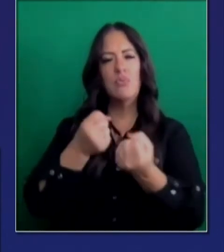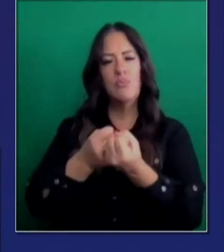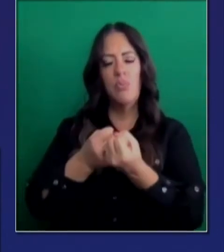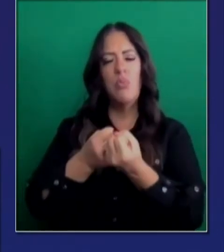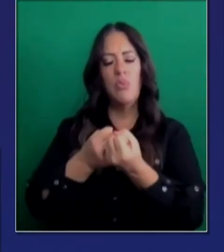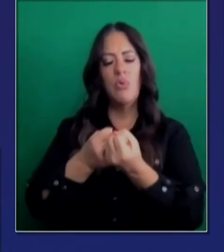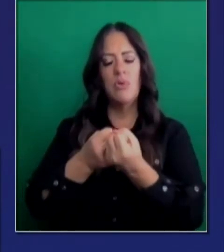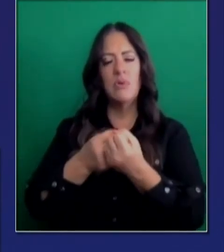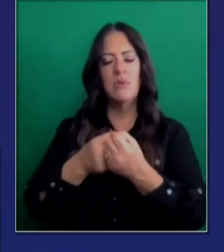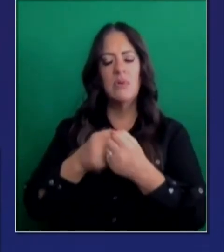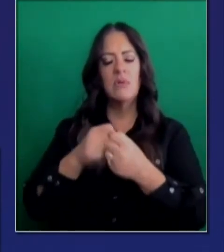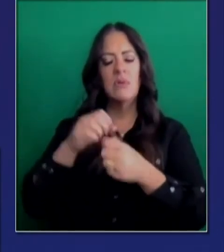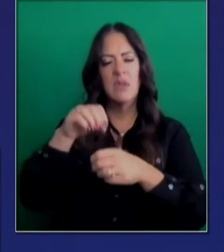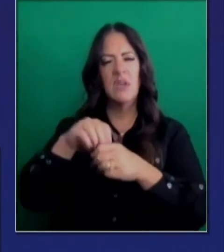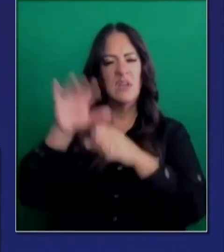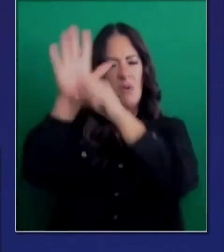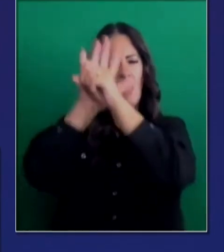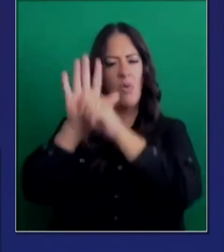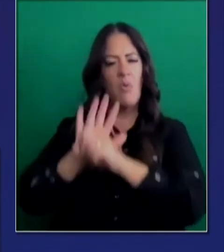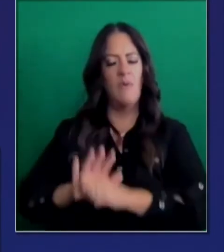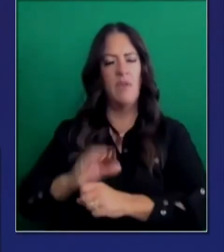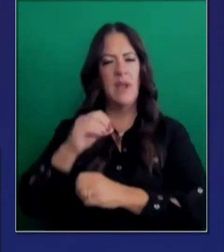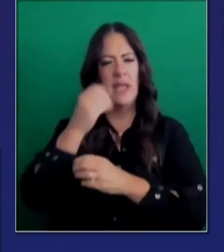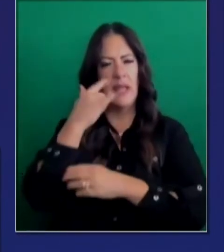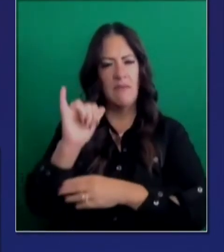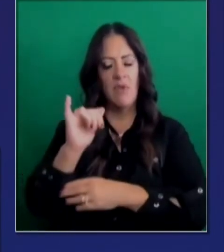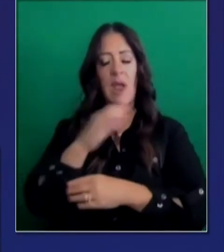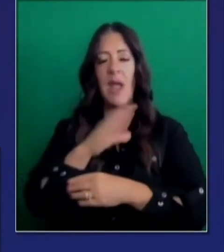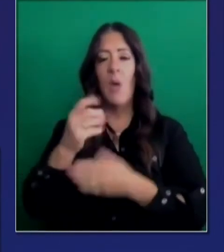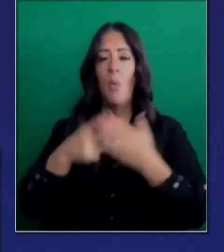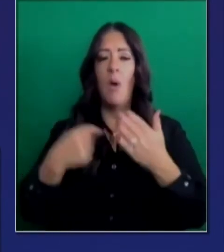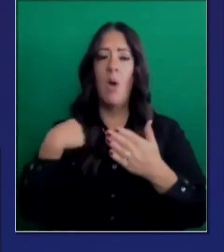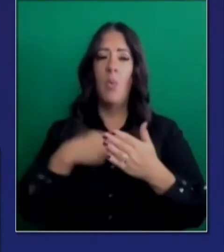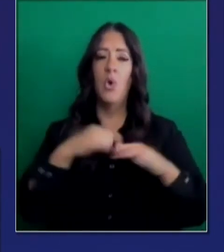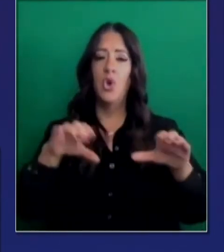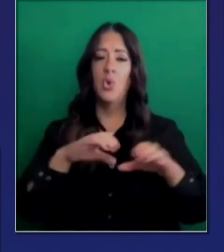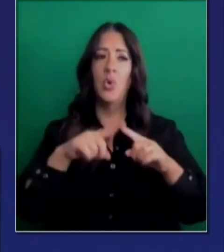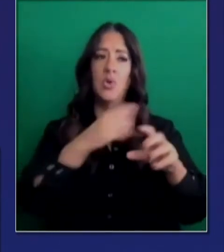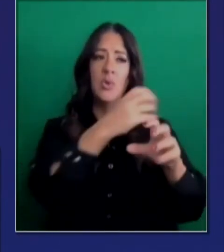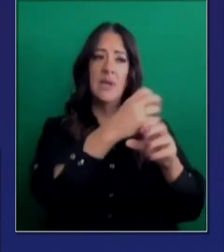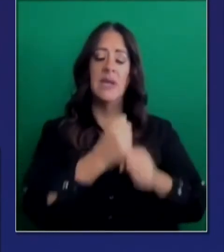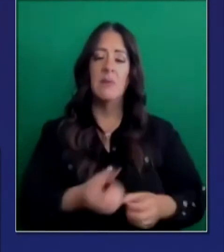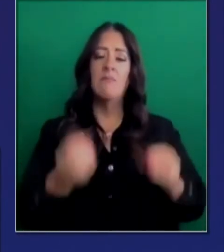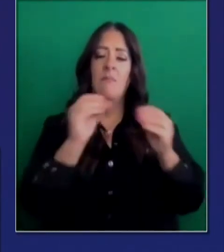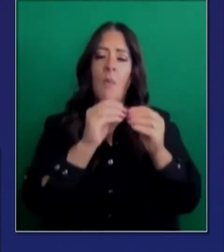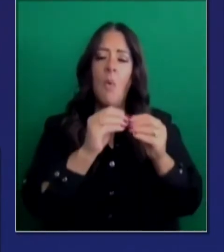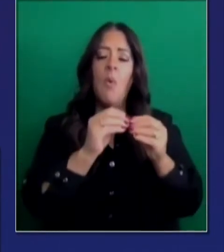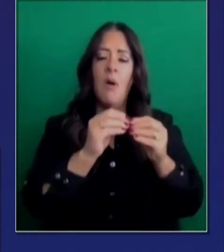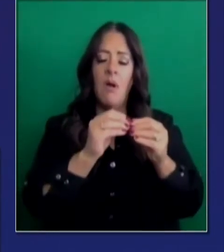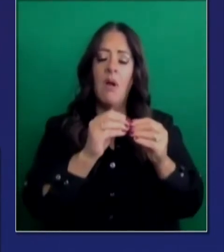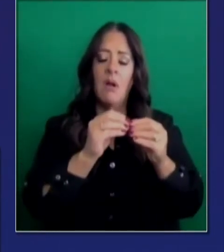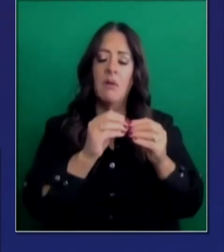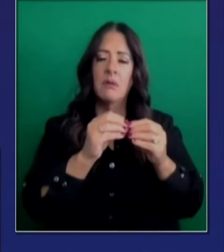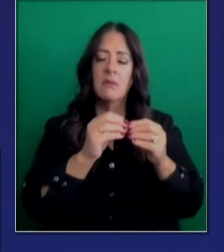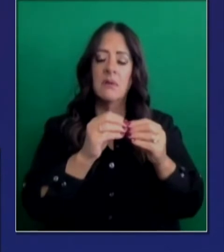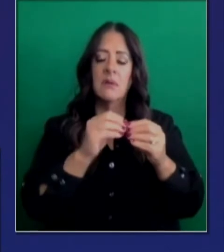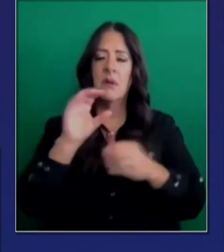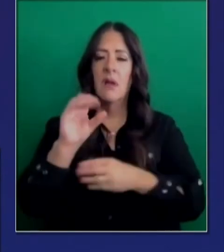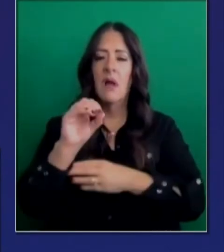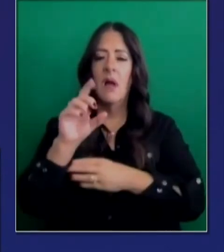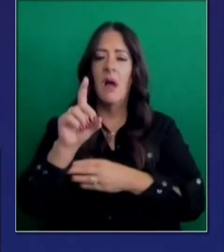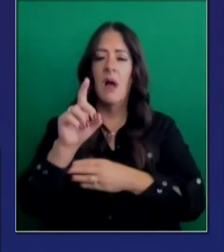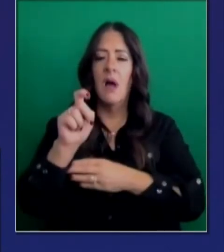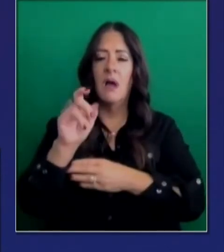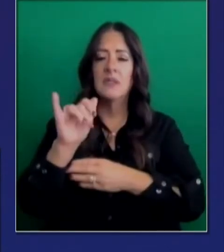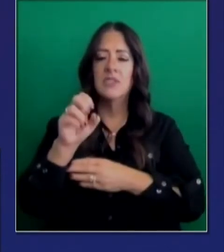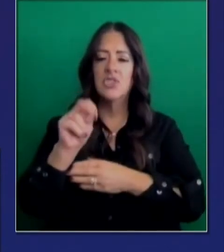more assets, more resources. So these mobile oxygen systems have been leased. We've increased access to this home oxygen strategy, which